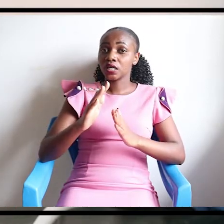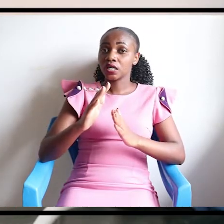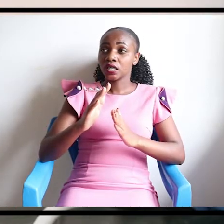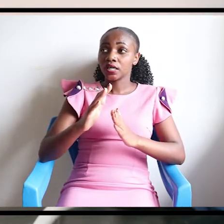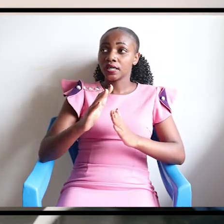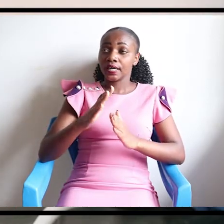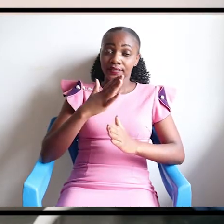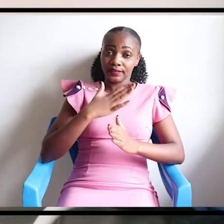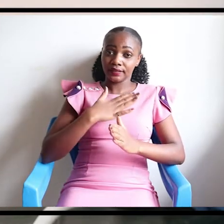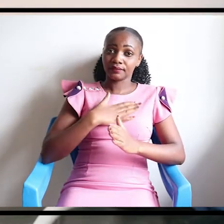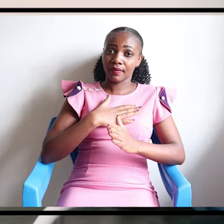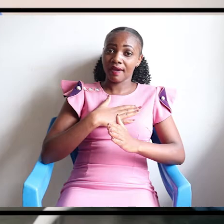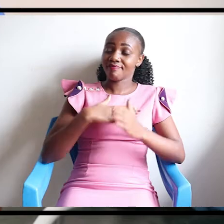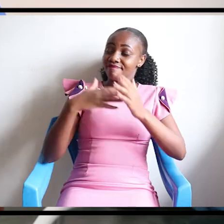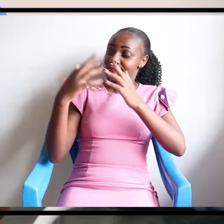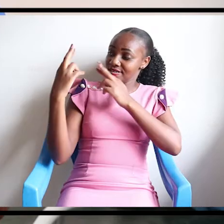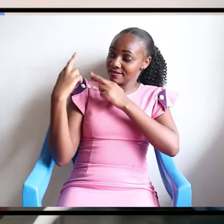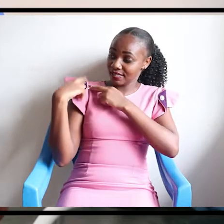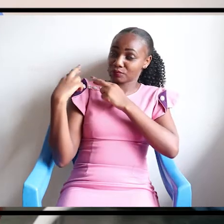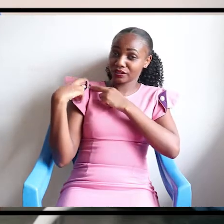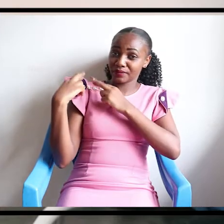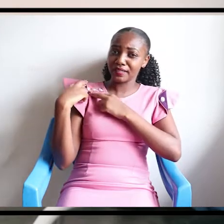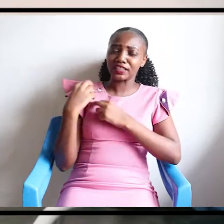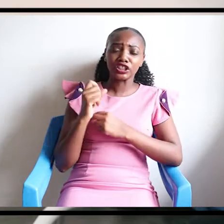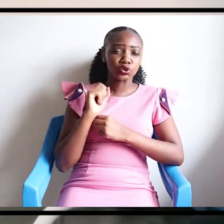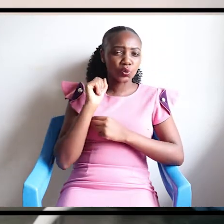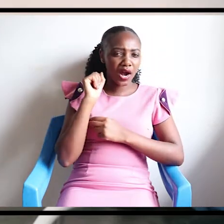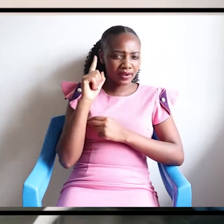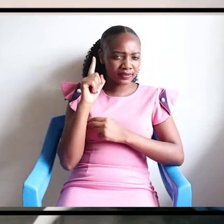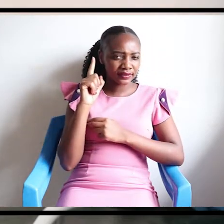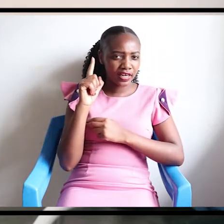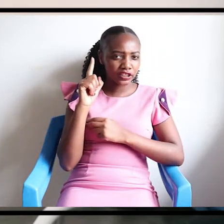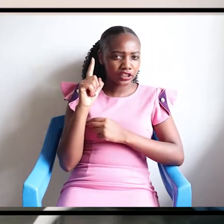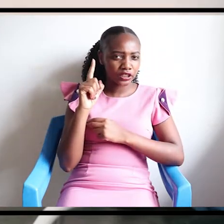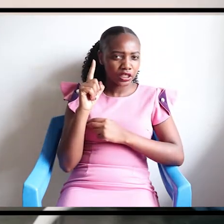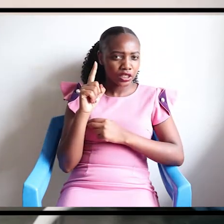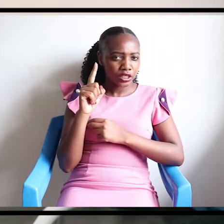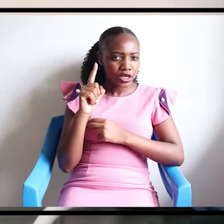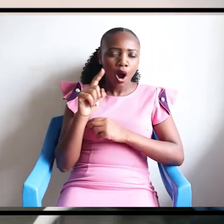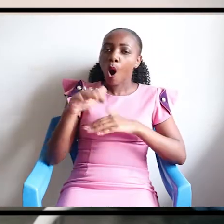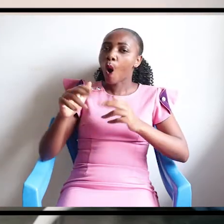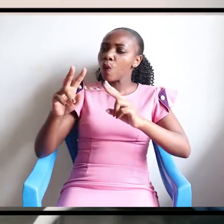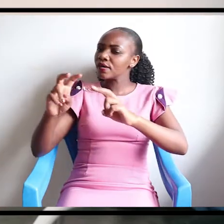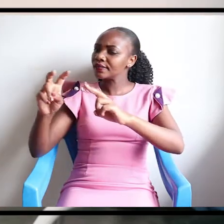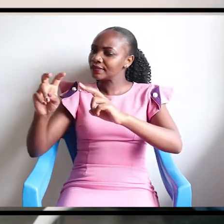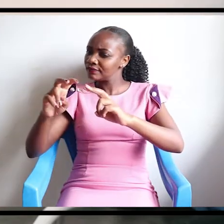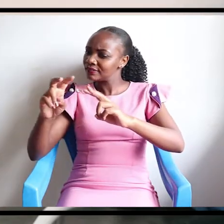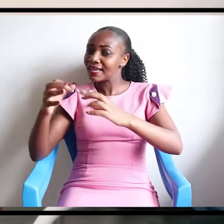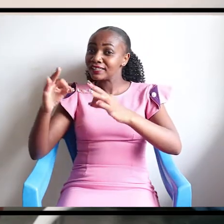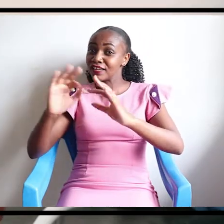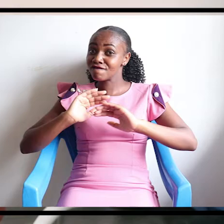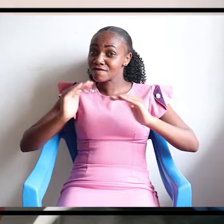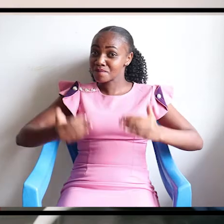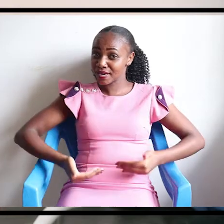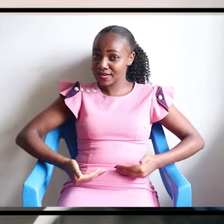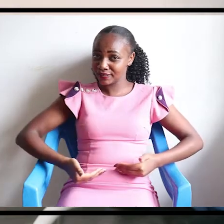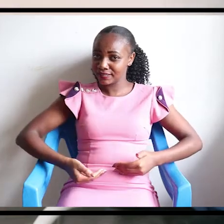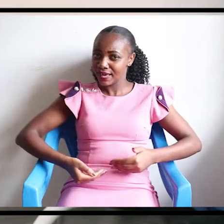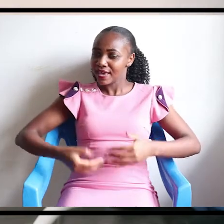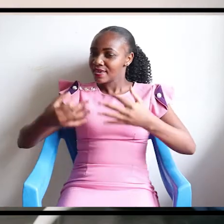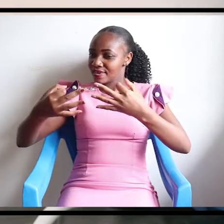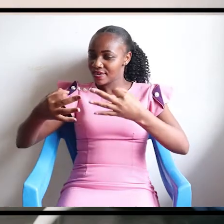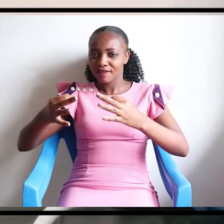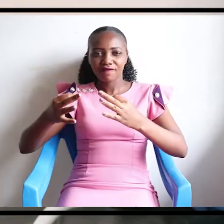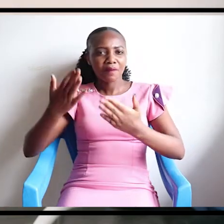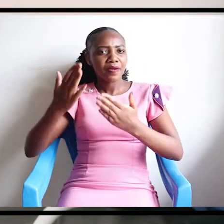my negligence. It is my due duty to understand that Judy is not pregnant. Ways of ascertaining a person is not pregnant: you can do a